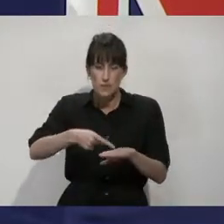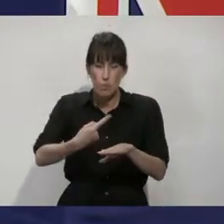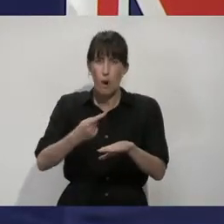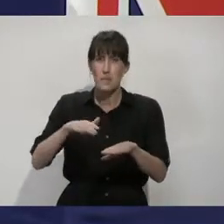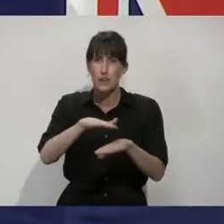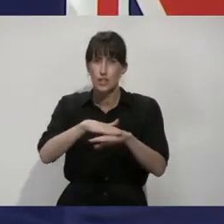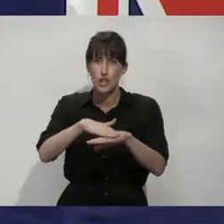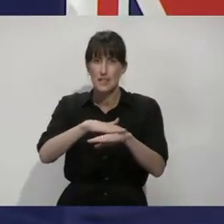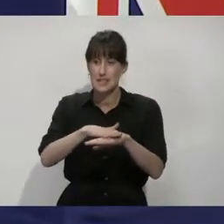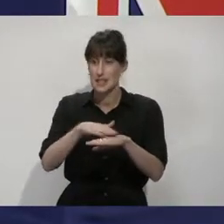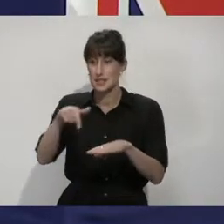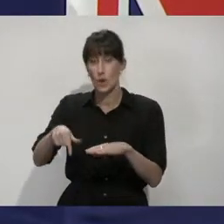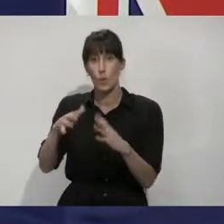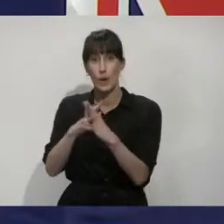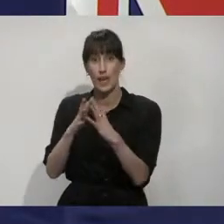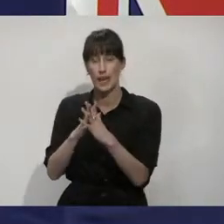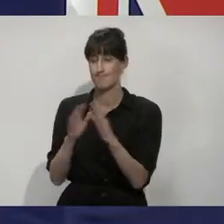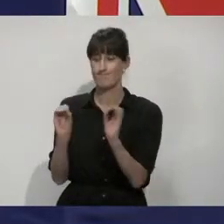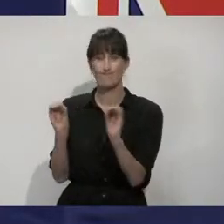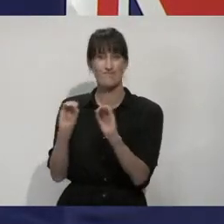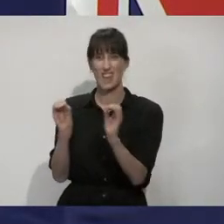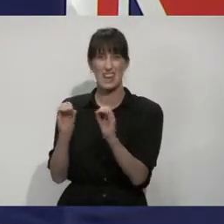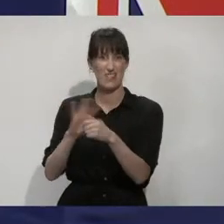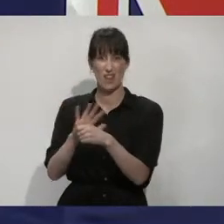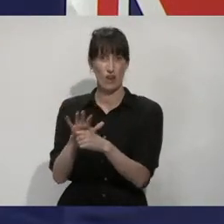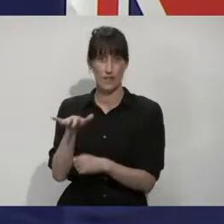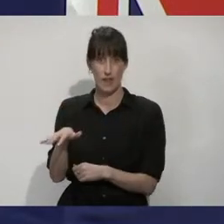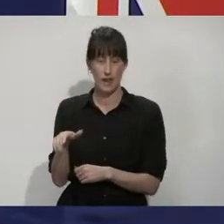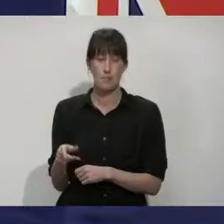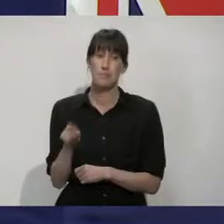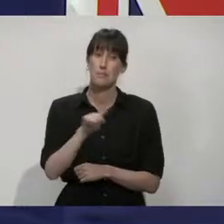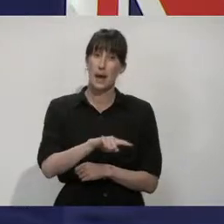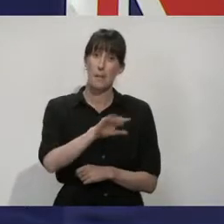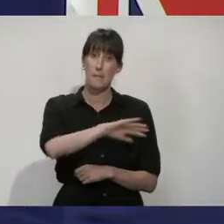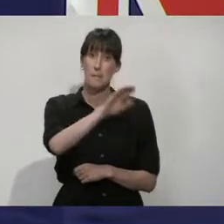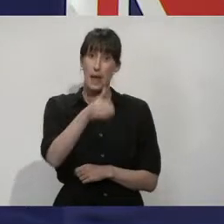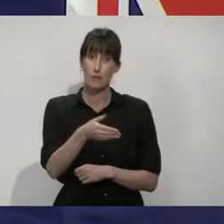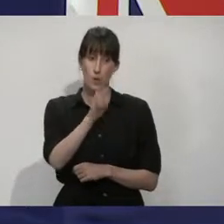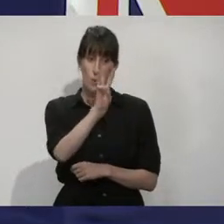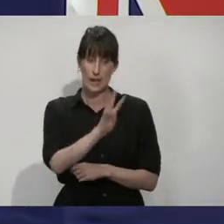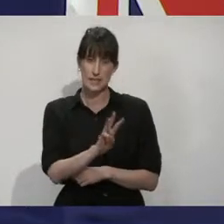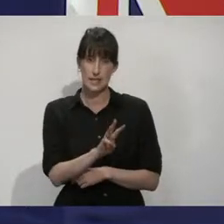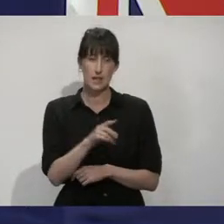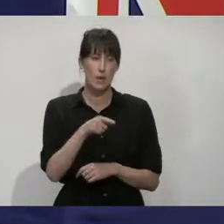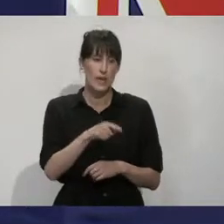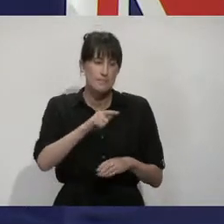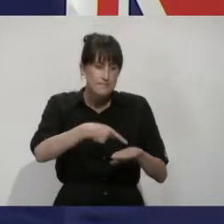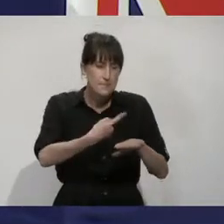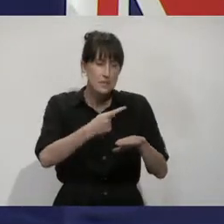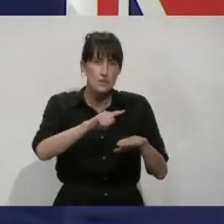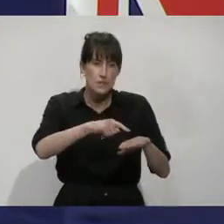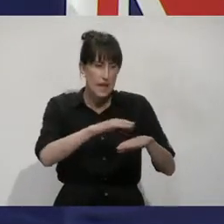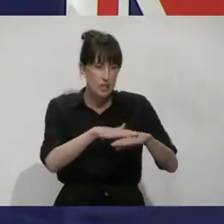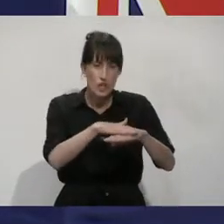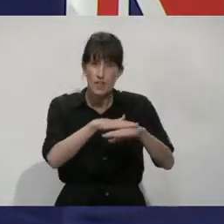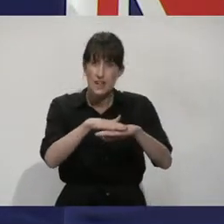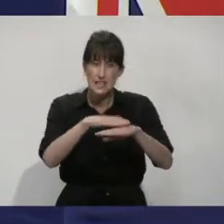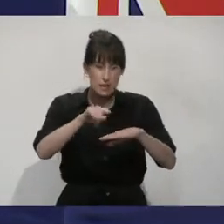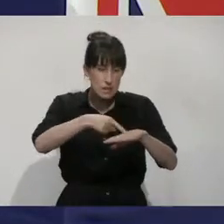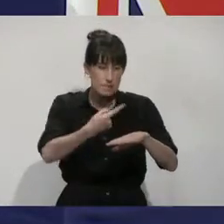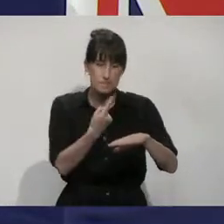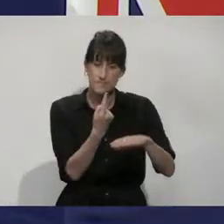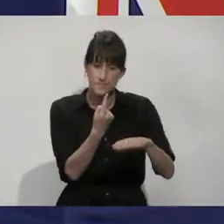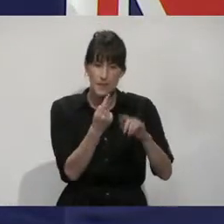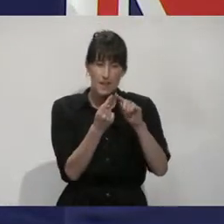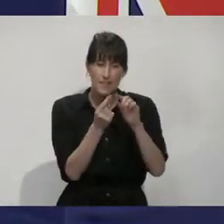levels of the virus on gauze swabs from 4 of the 35 swabs taken at the Mount Wellington site. In